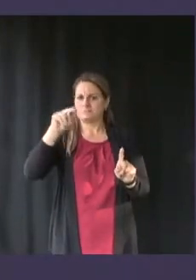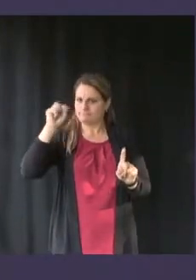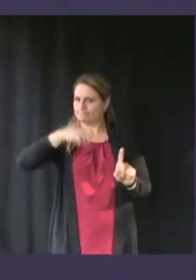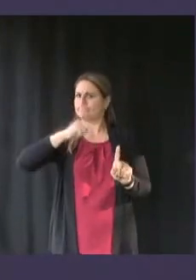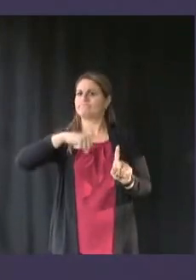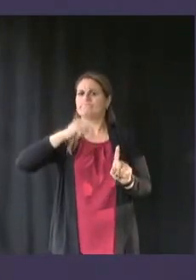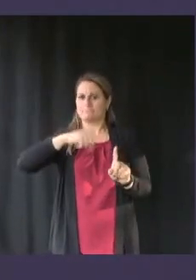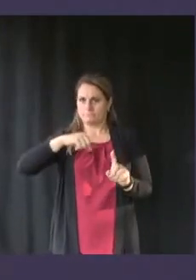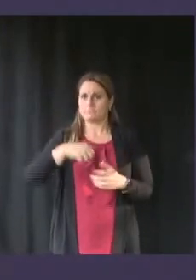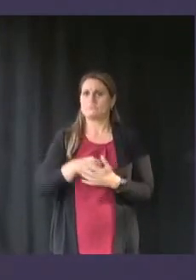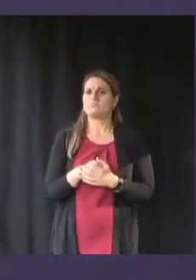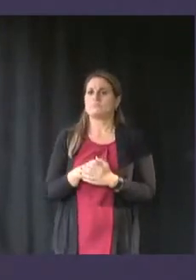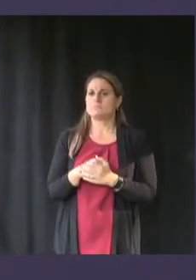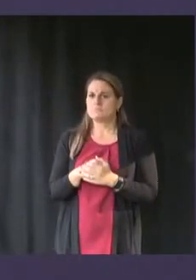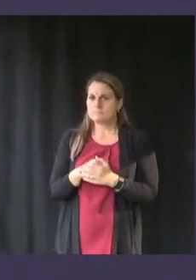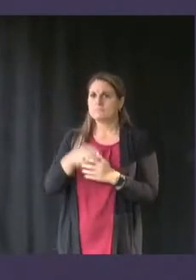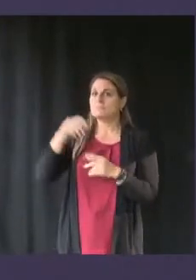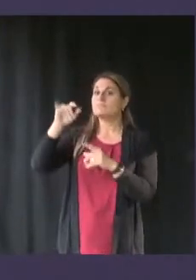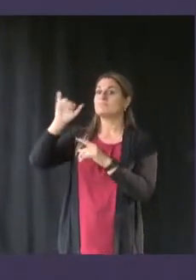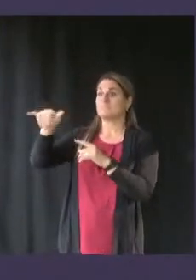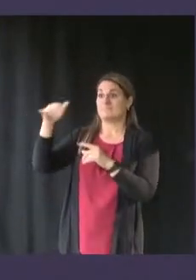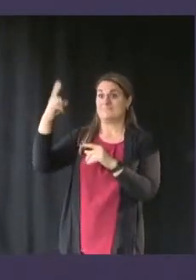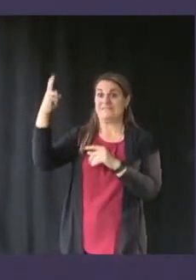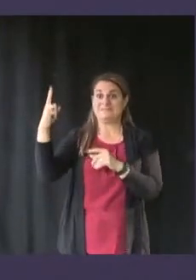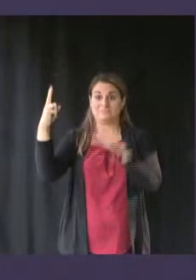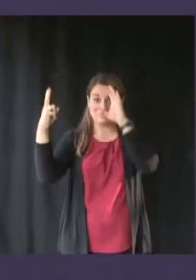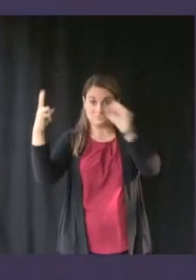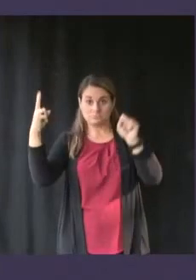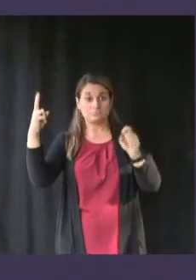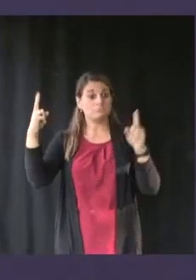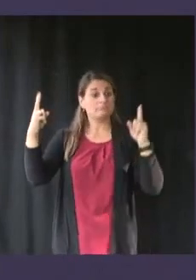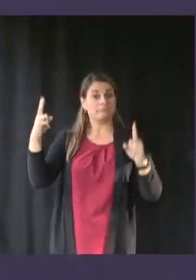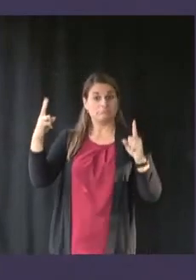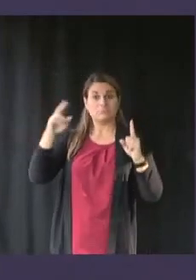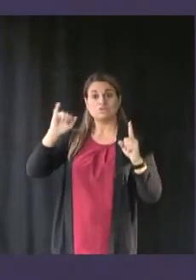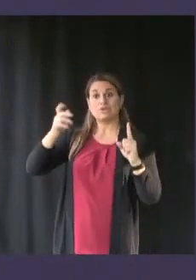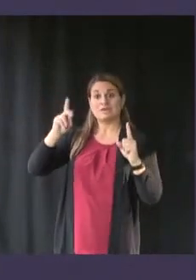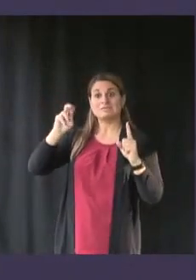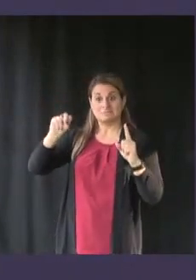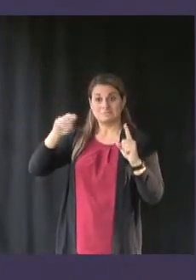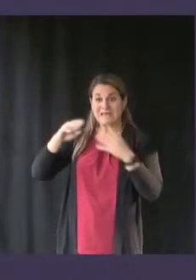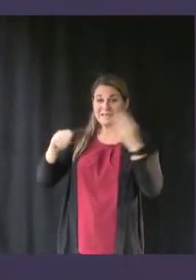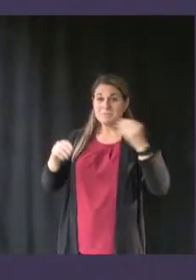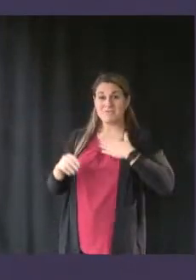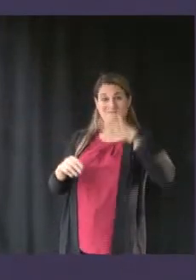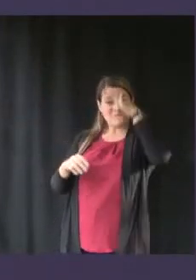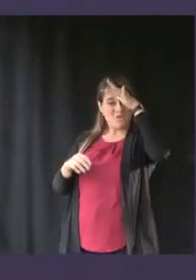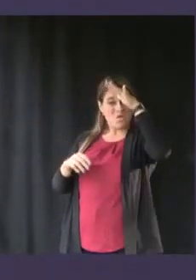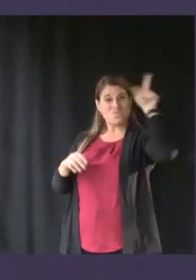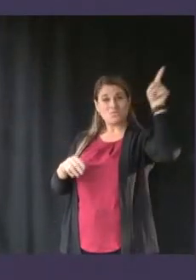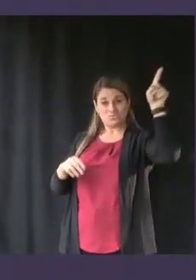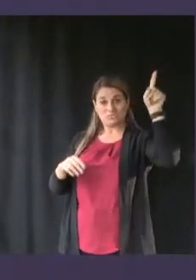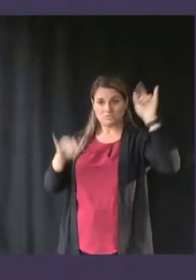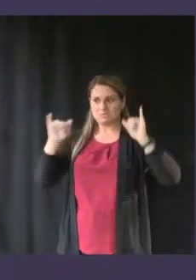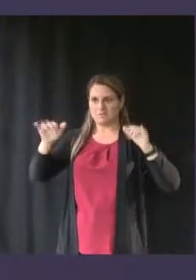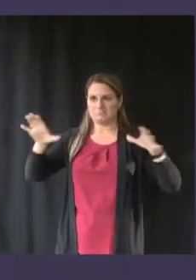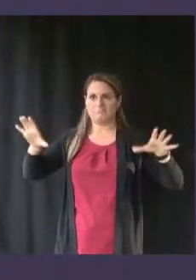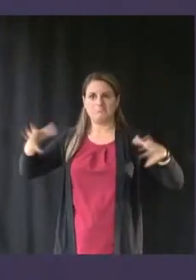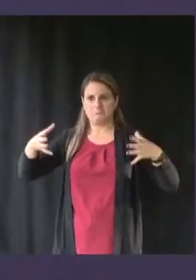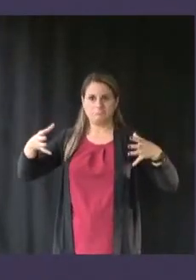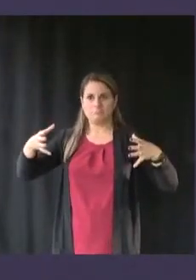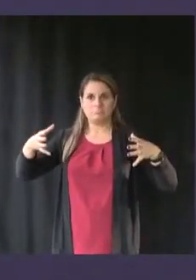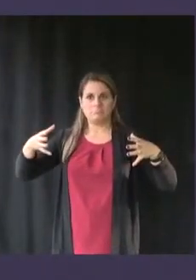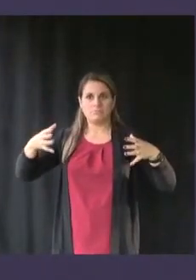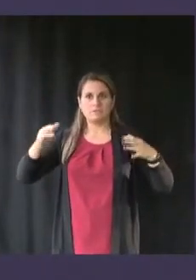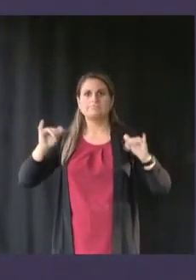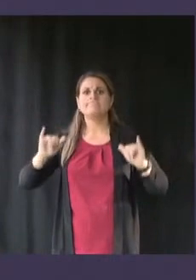Jackson understood, and what my father, as a 38-year-old Justice Department prosecutor, would come to understand, and